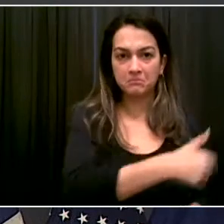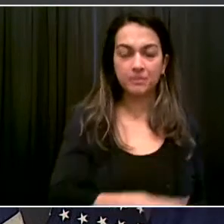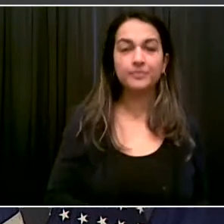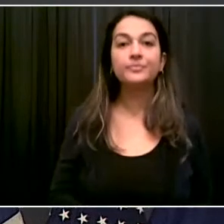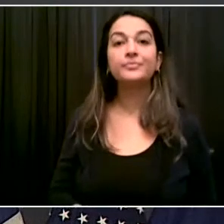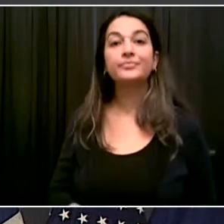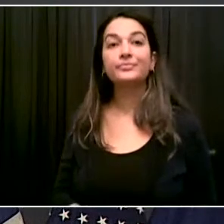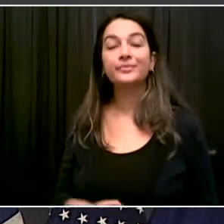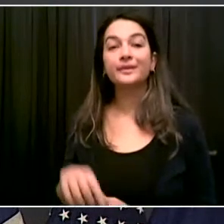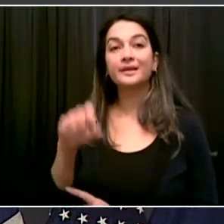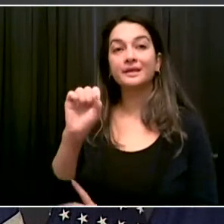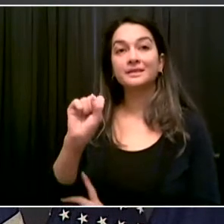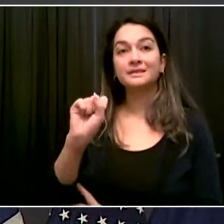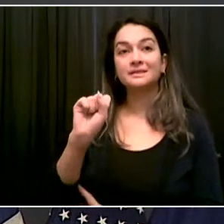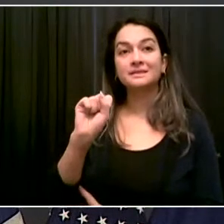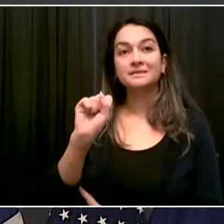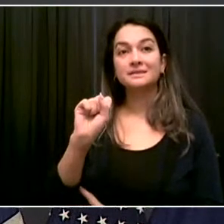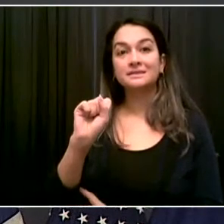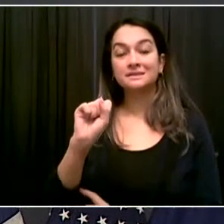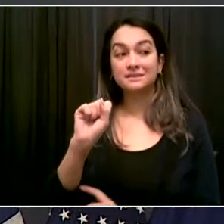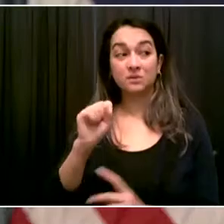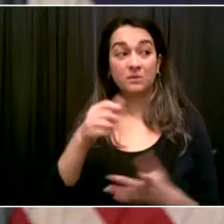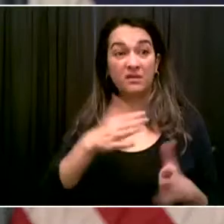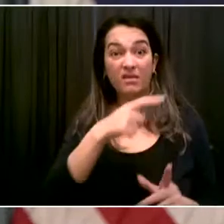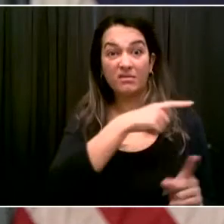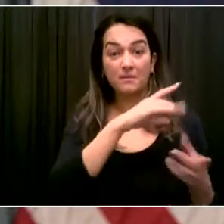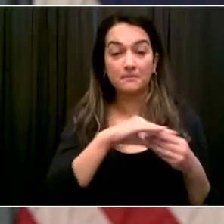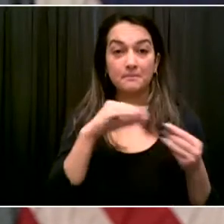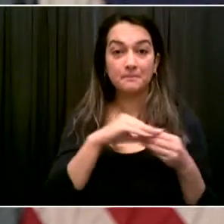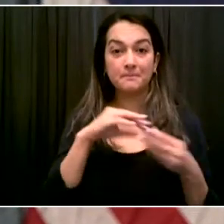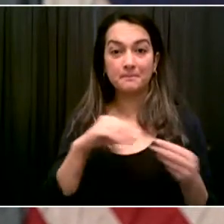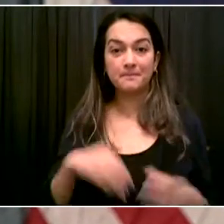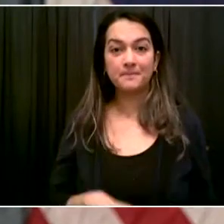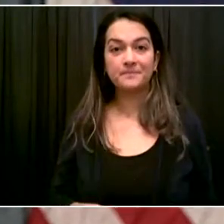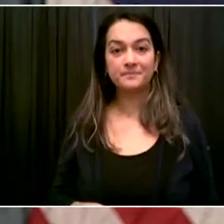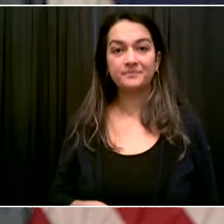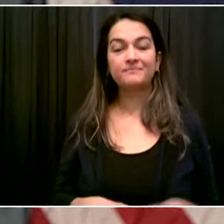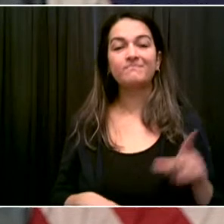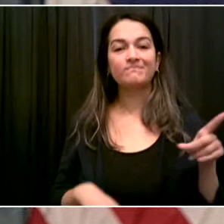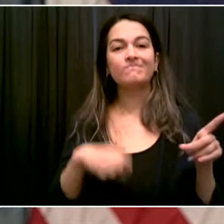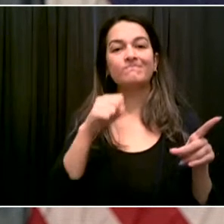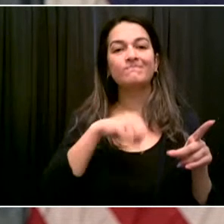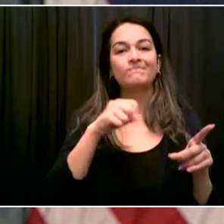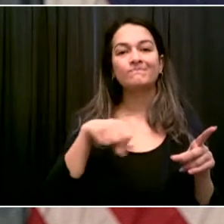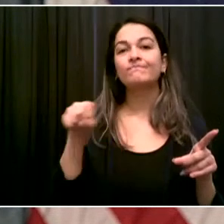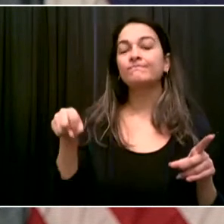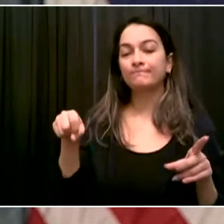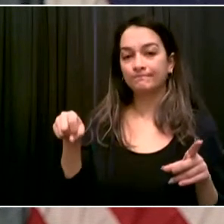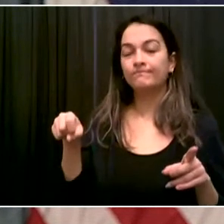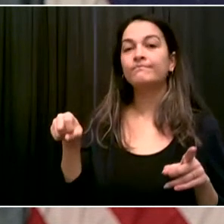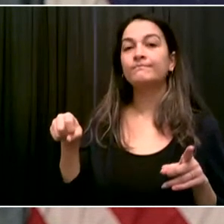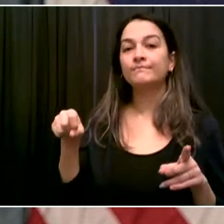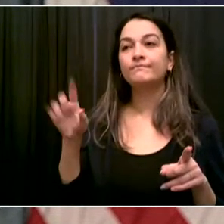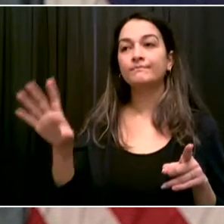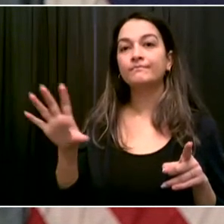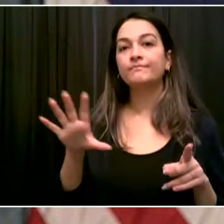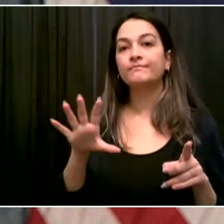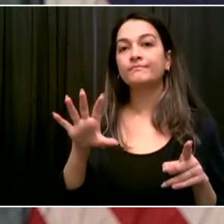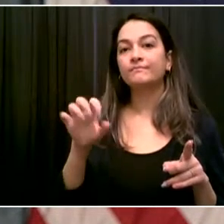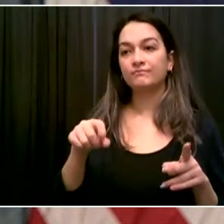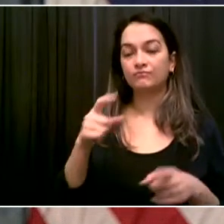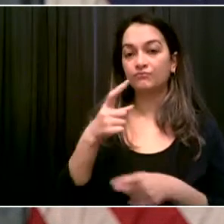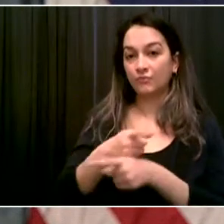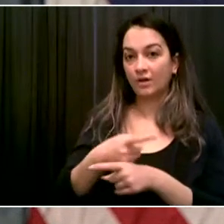Go ahead, Hank. Sure. We will be following the committee's recommendation and substituting the